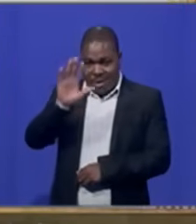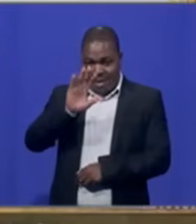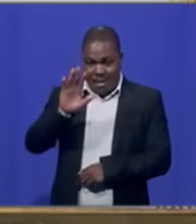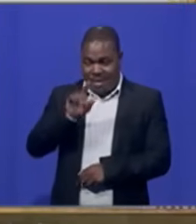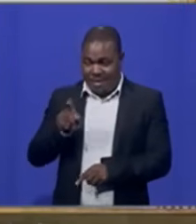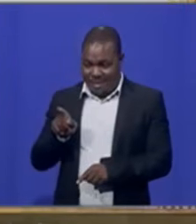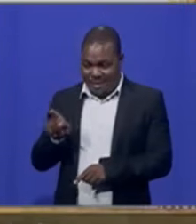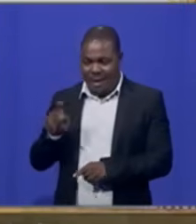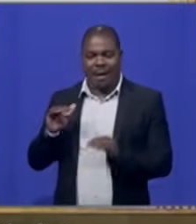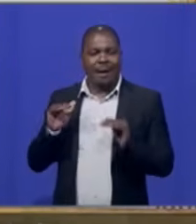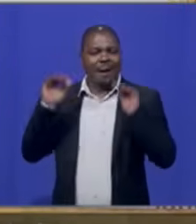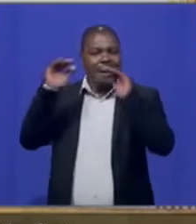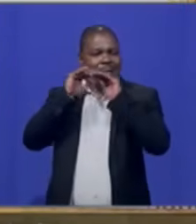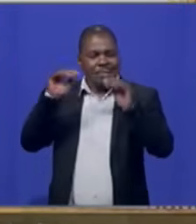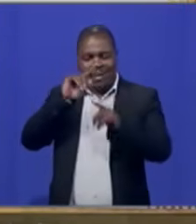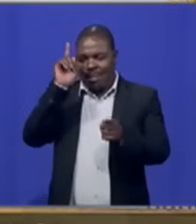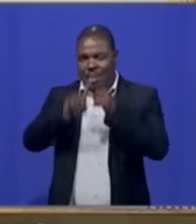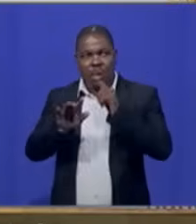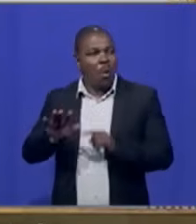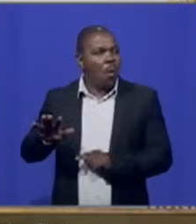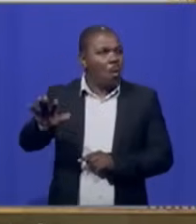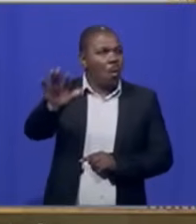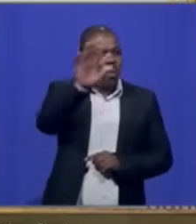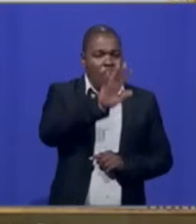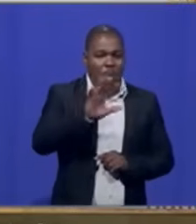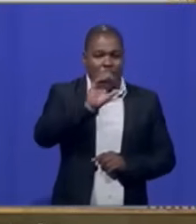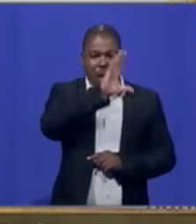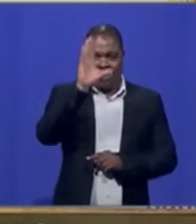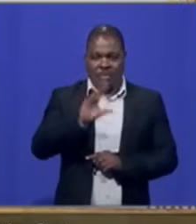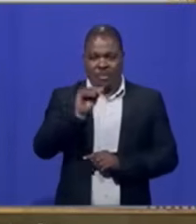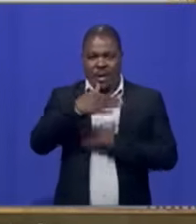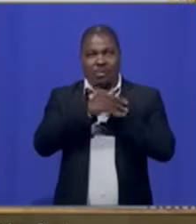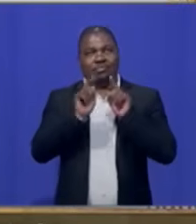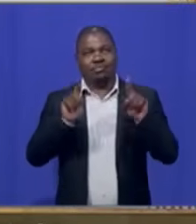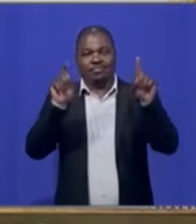the highest level than any other country.